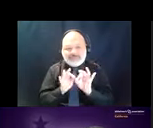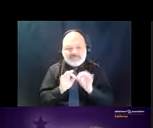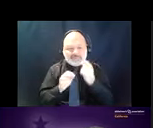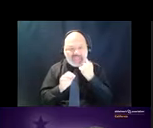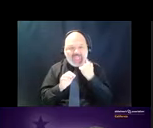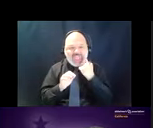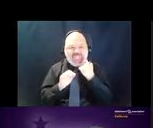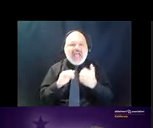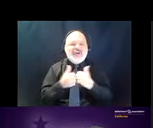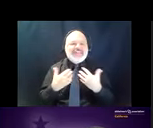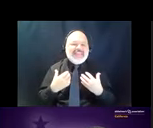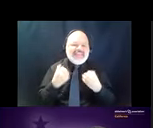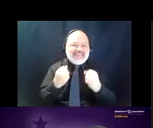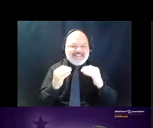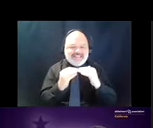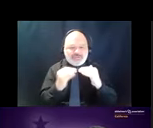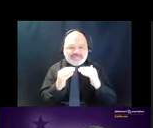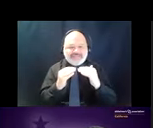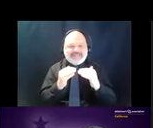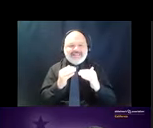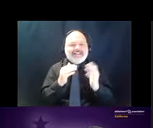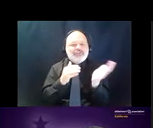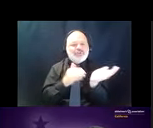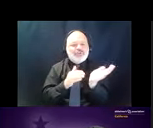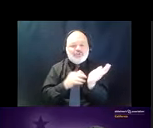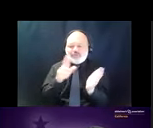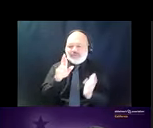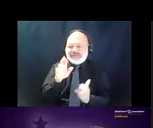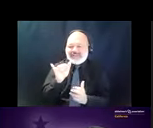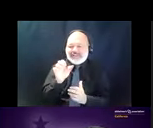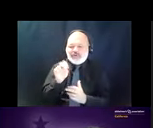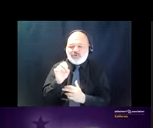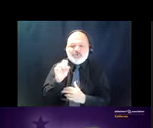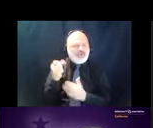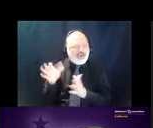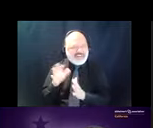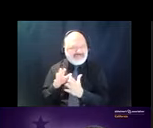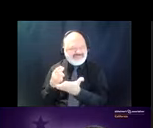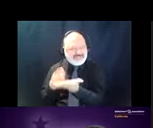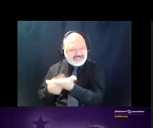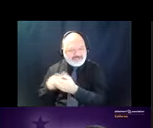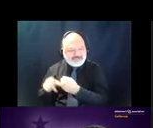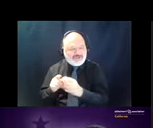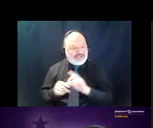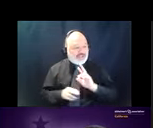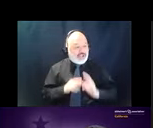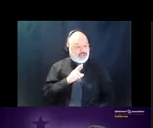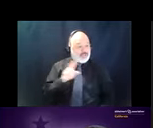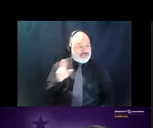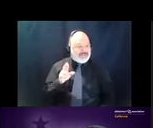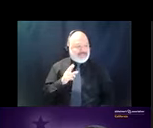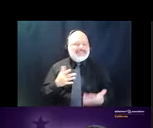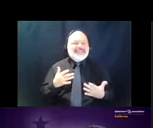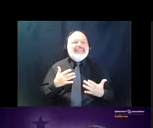the health equity framework that Dr. Reynoso already mentioned. And it's really to the right, the traditional medical